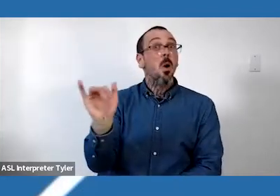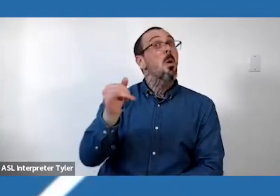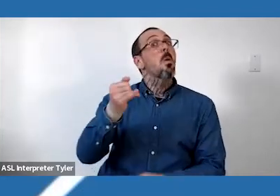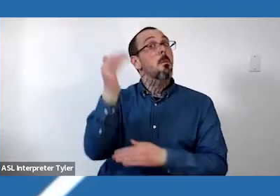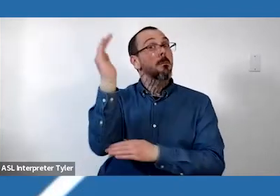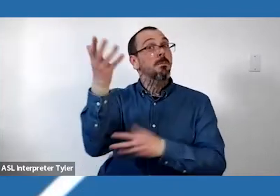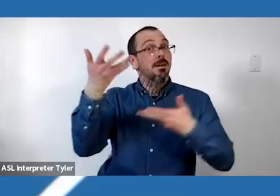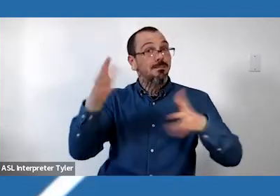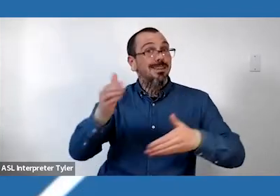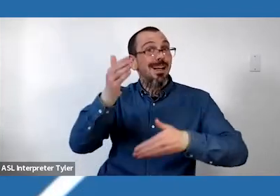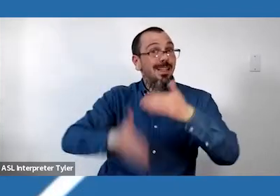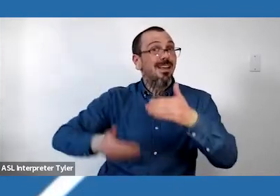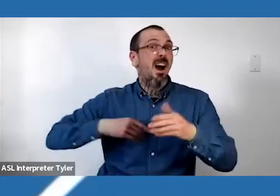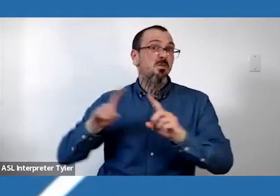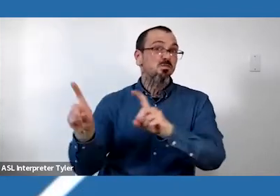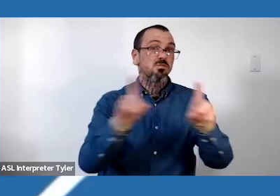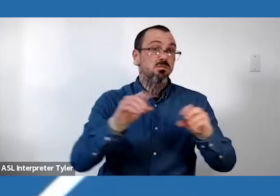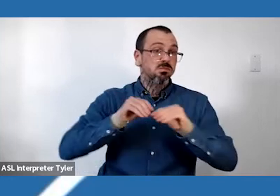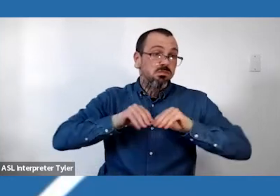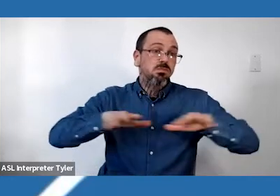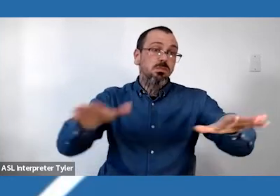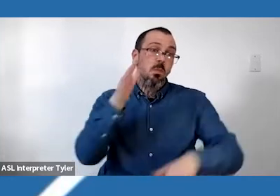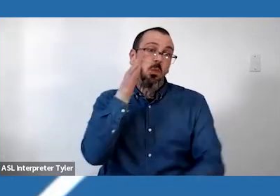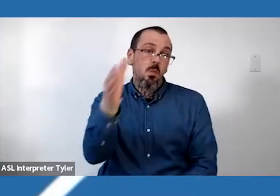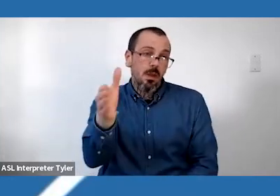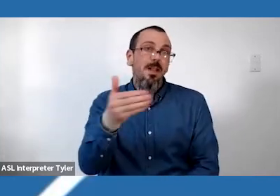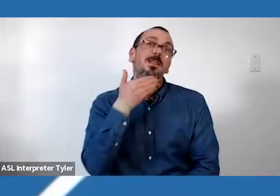event. Thank you all for coming, and back to you, Zach.